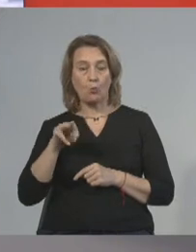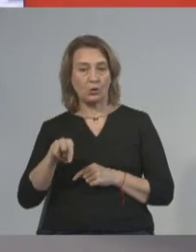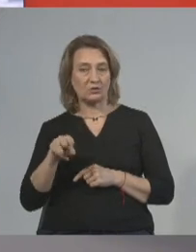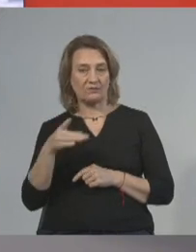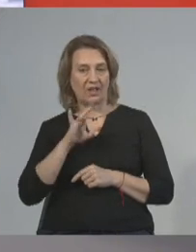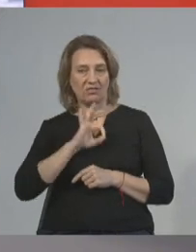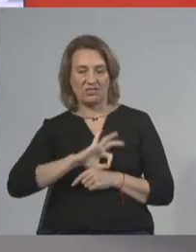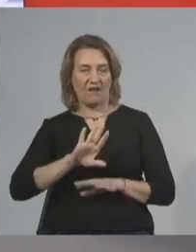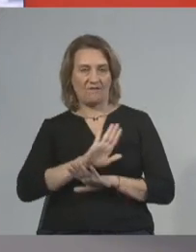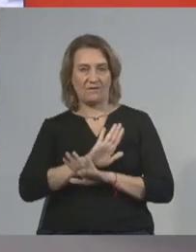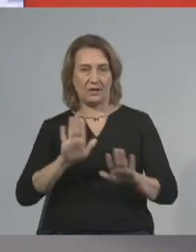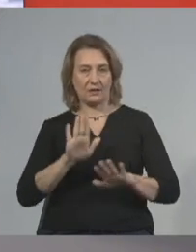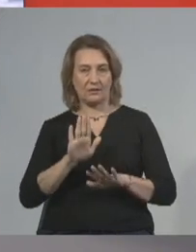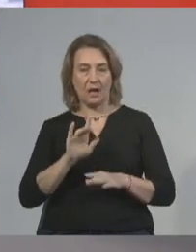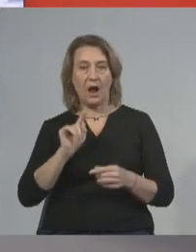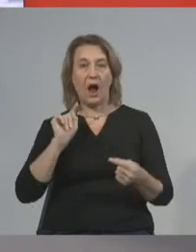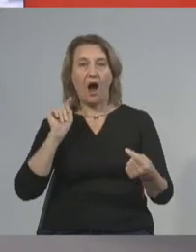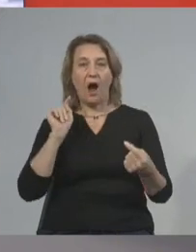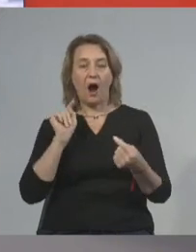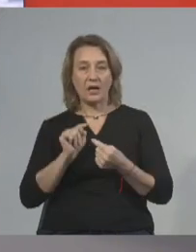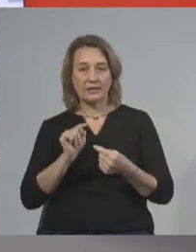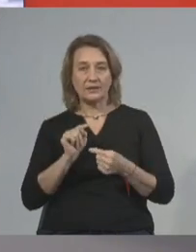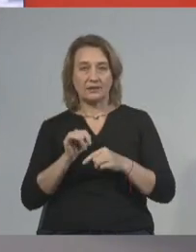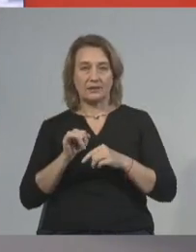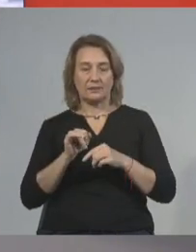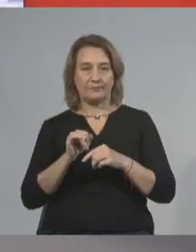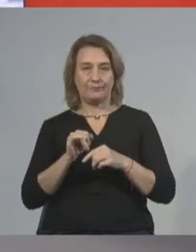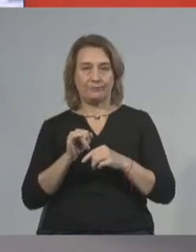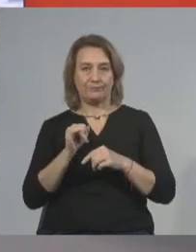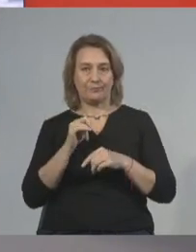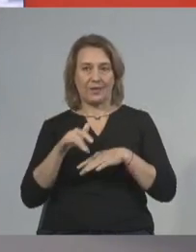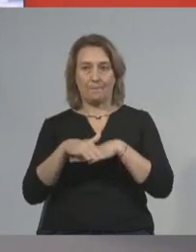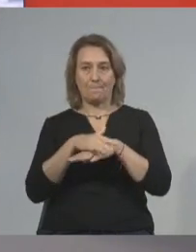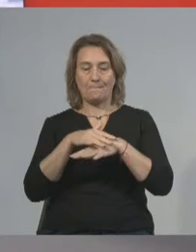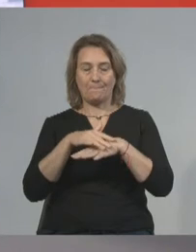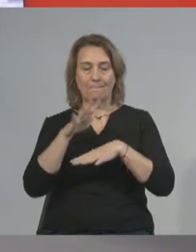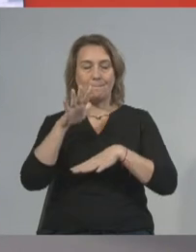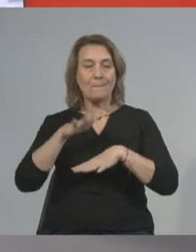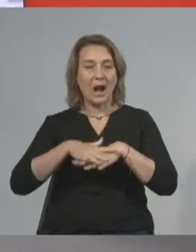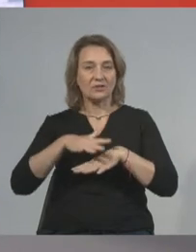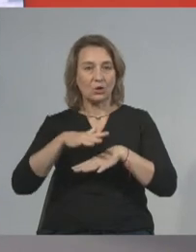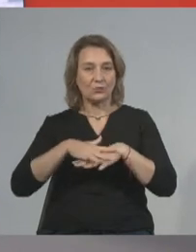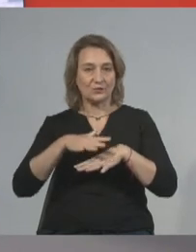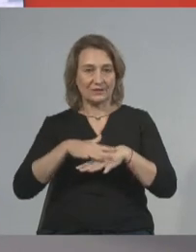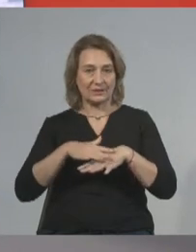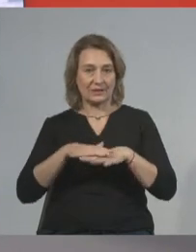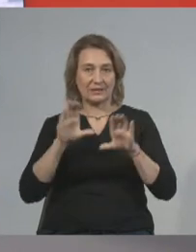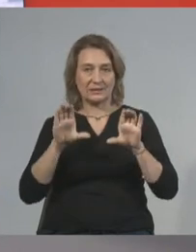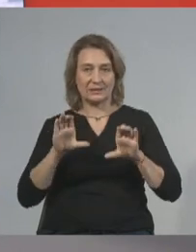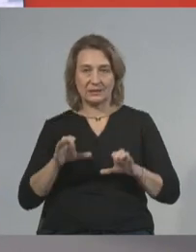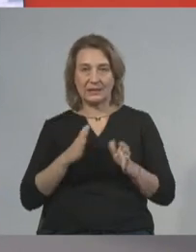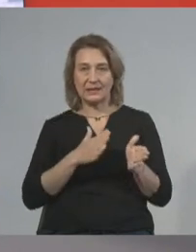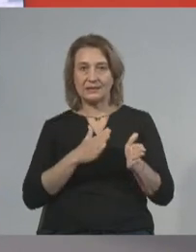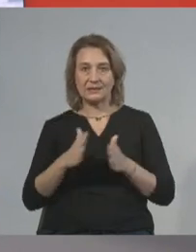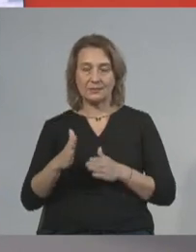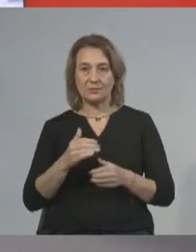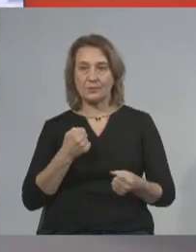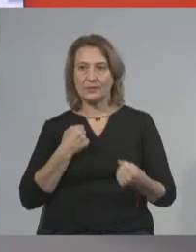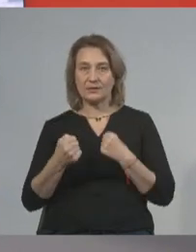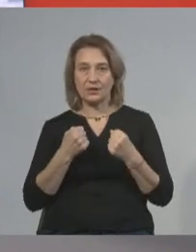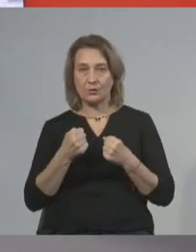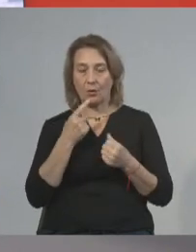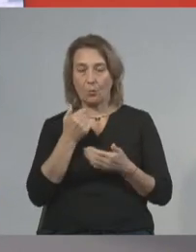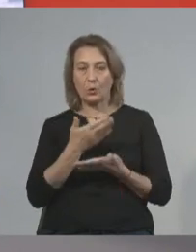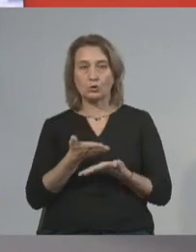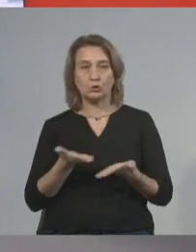ukrainian reforms such as anti-banking law which was lobbied by the west are not beneficial to kolomoisky